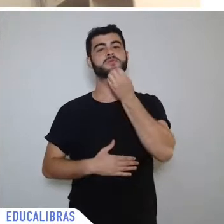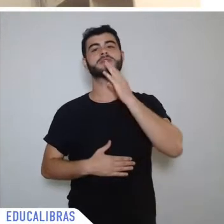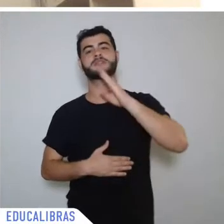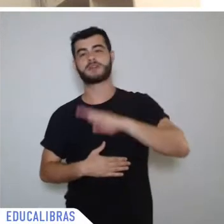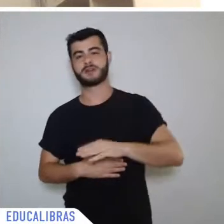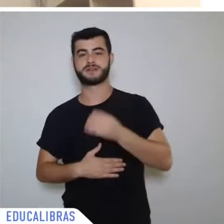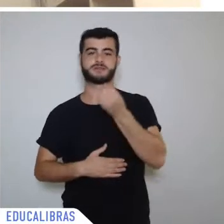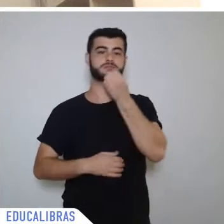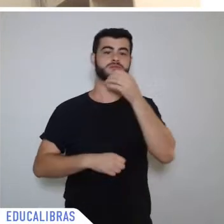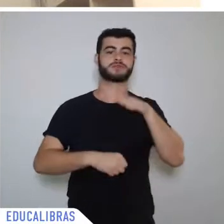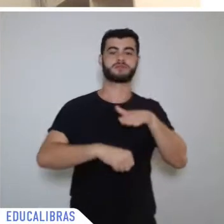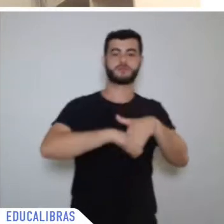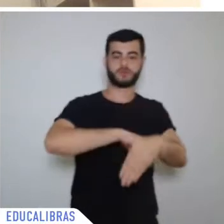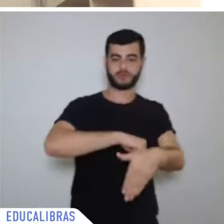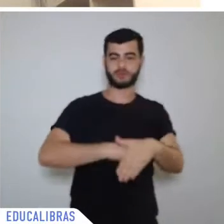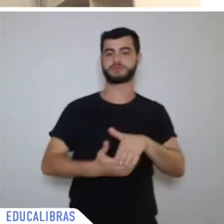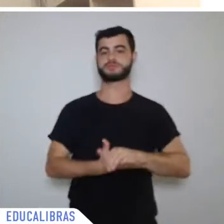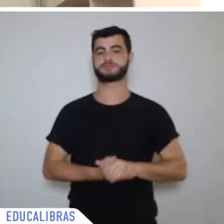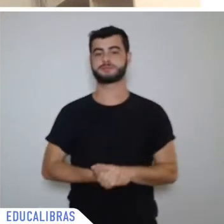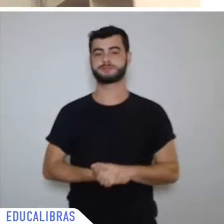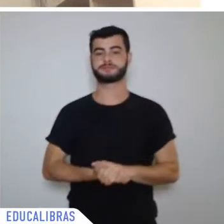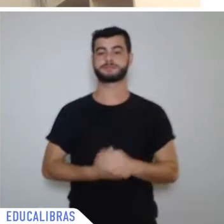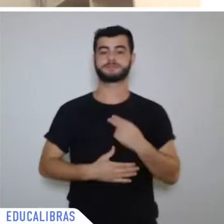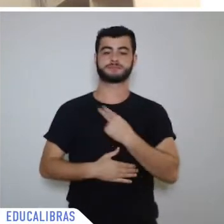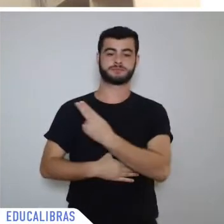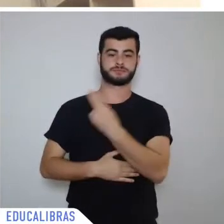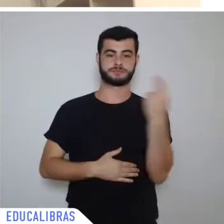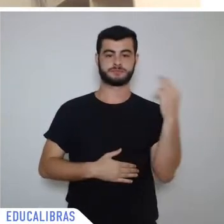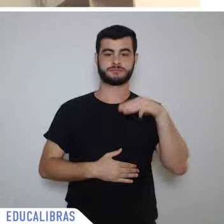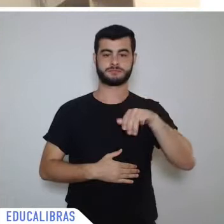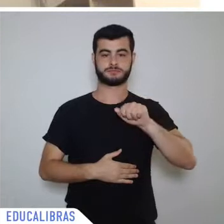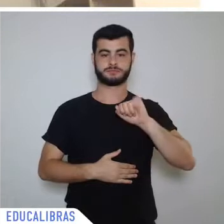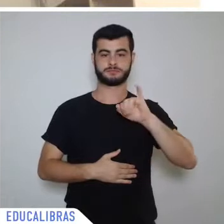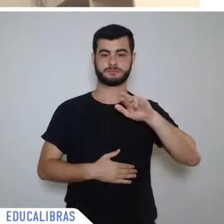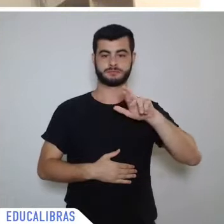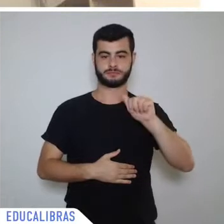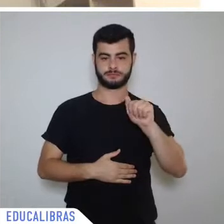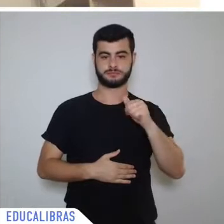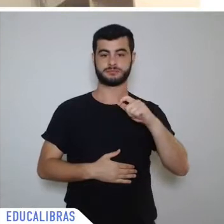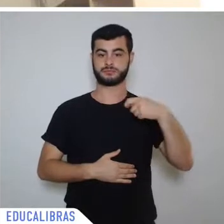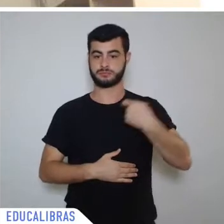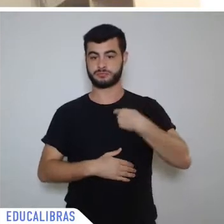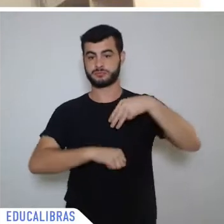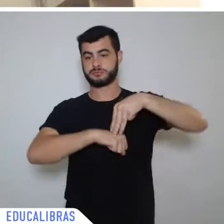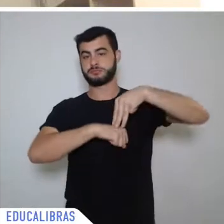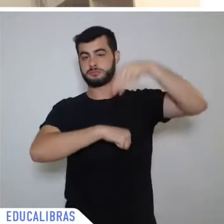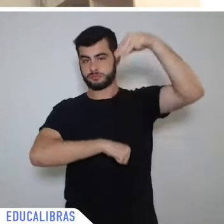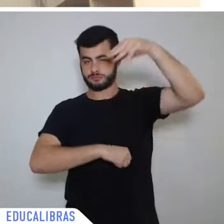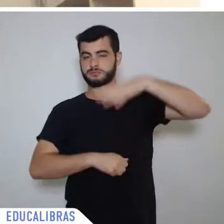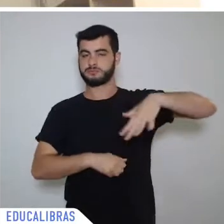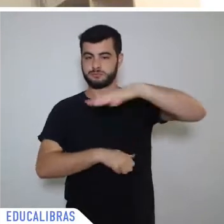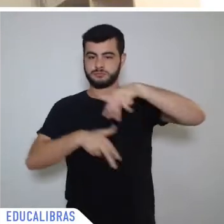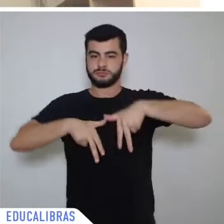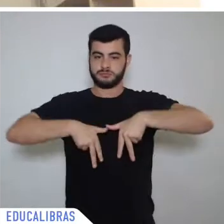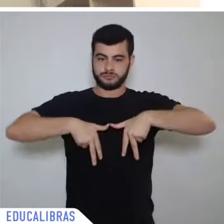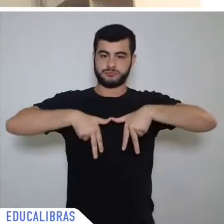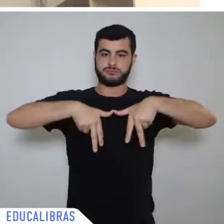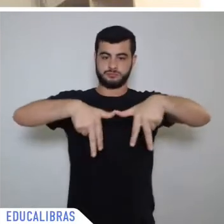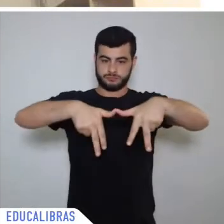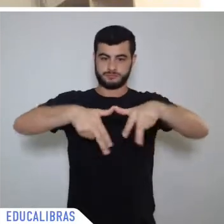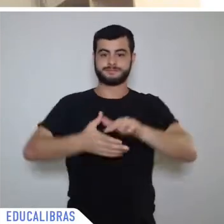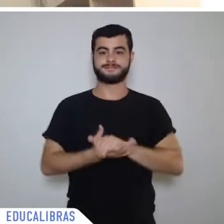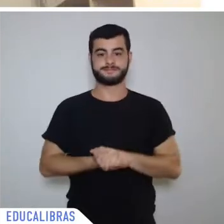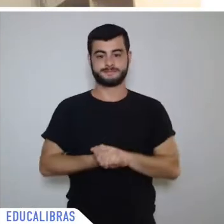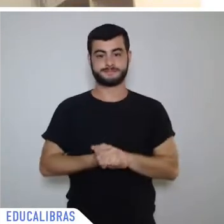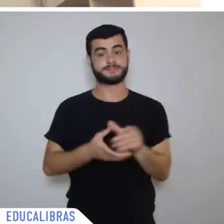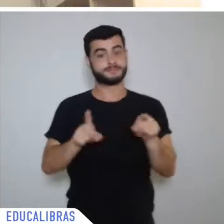Good afternoon and good evening to everyone. My name is Maíra Roubach. I am a master in human rights with a gender focus by